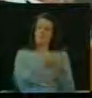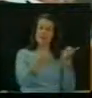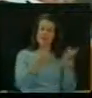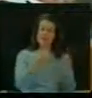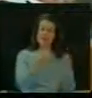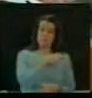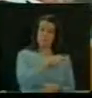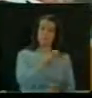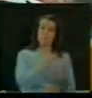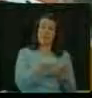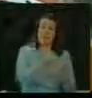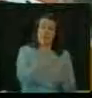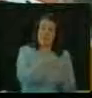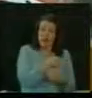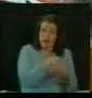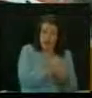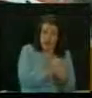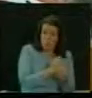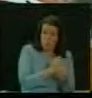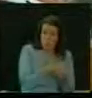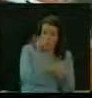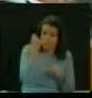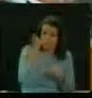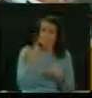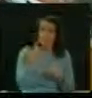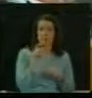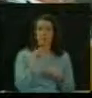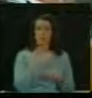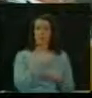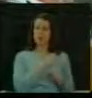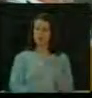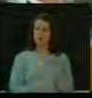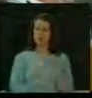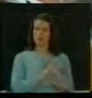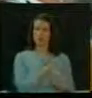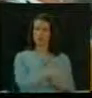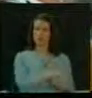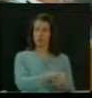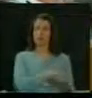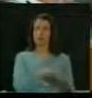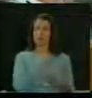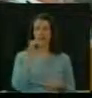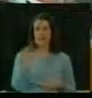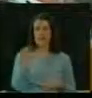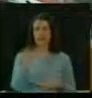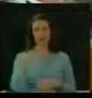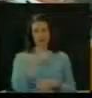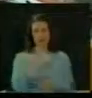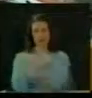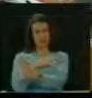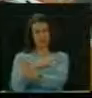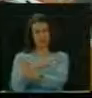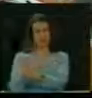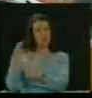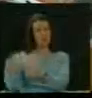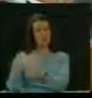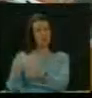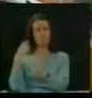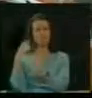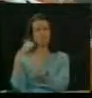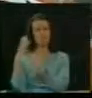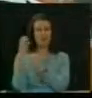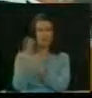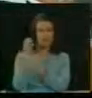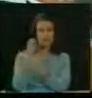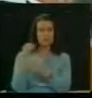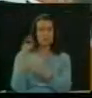we form of county commissioners. And I believe that we need to keep the ethics committee in their role as the enforcement and